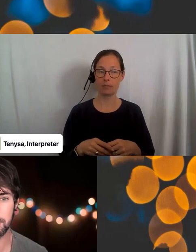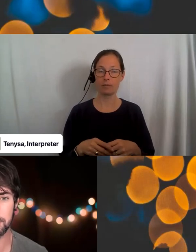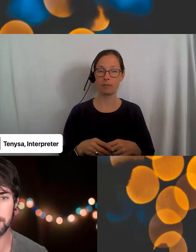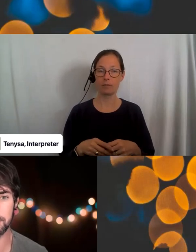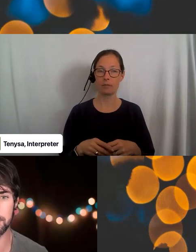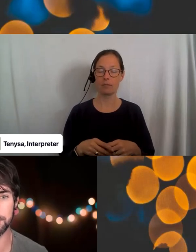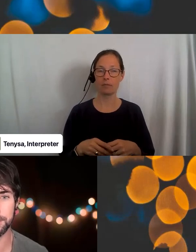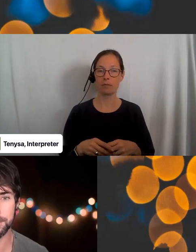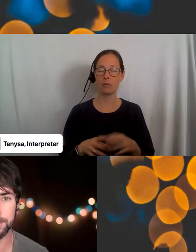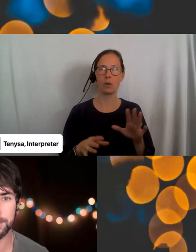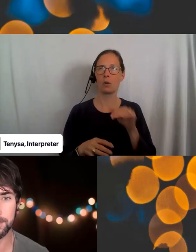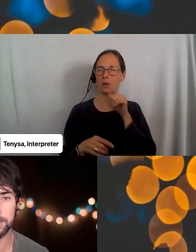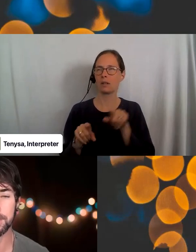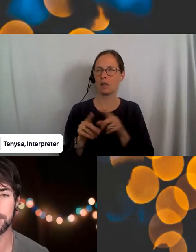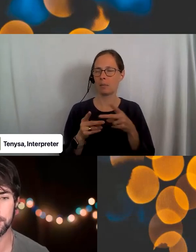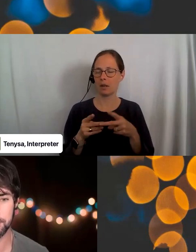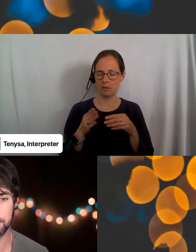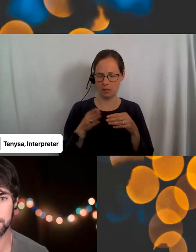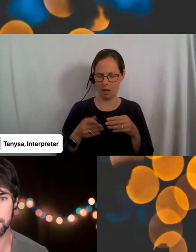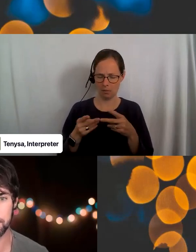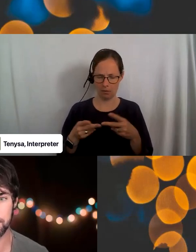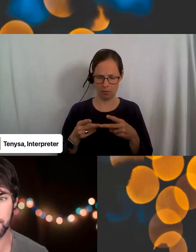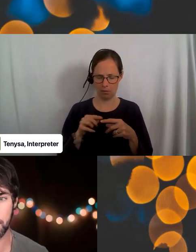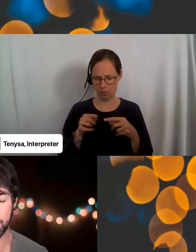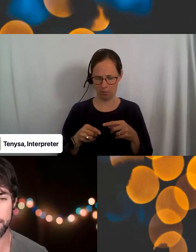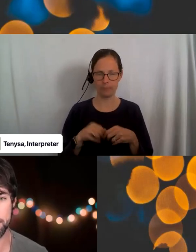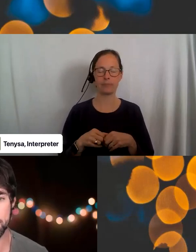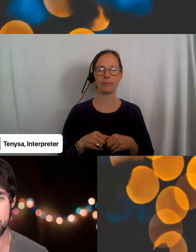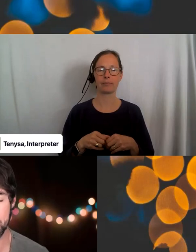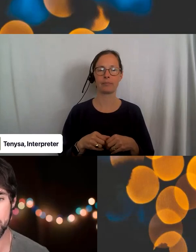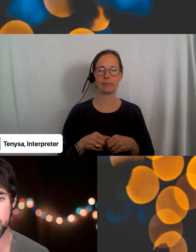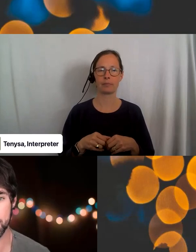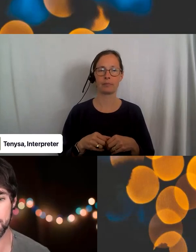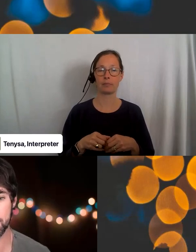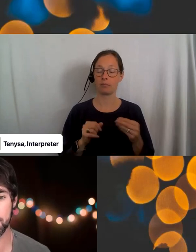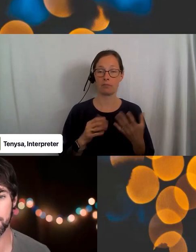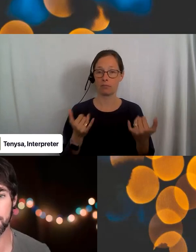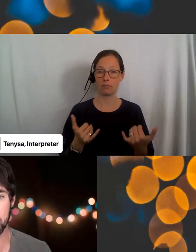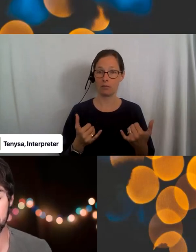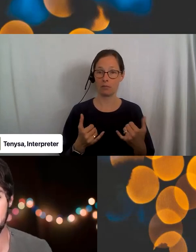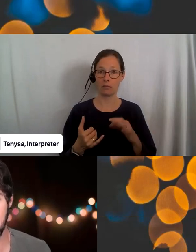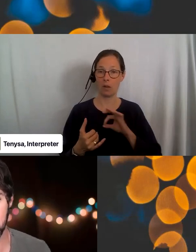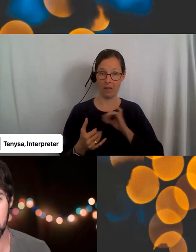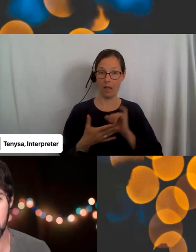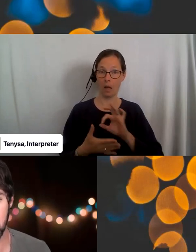Not the same hole, sorry, next to the hole. And now we're just gonna attach the button. We're just gonna tie this.